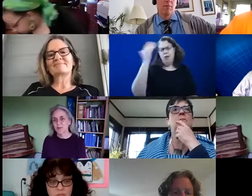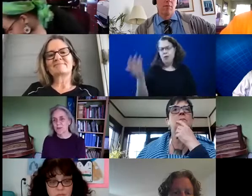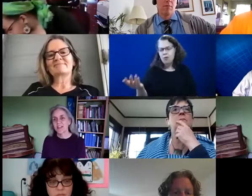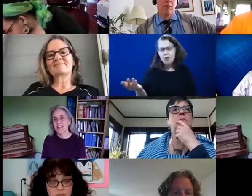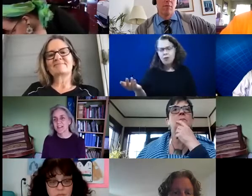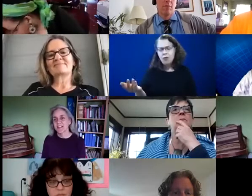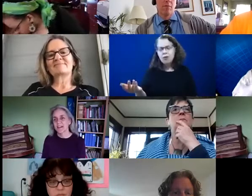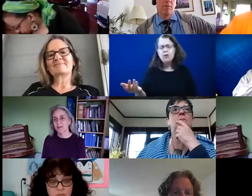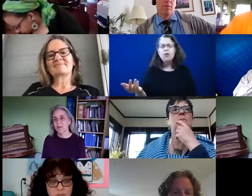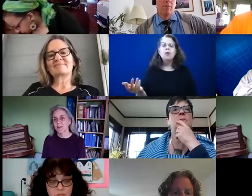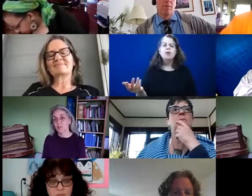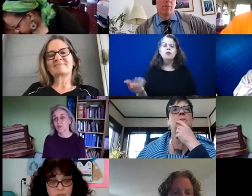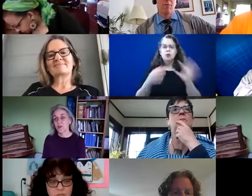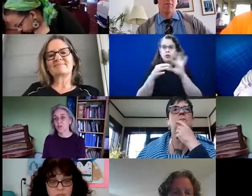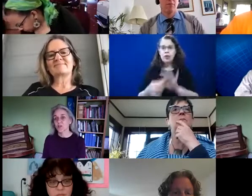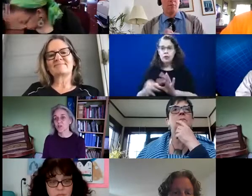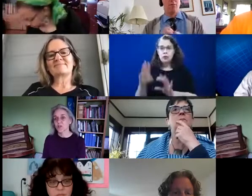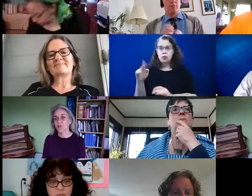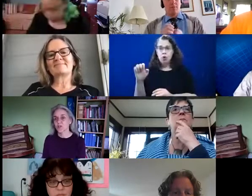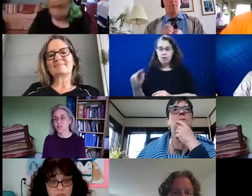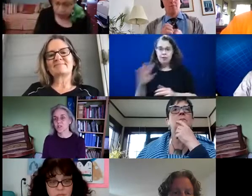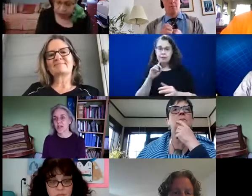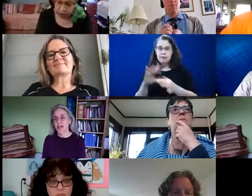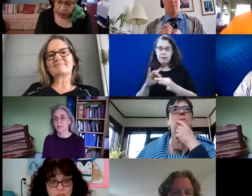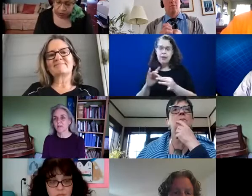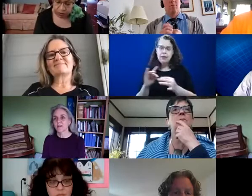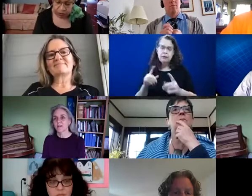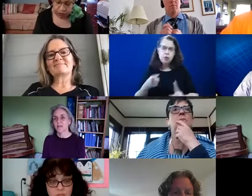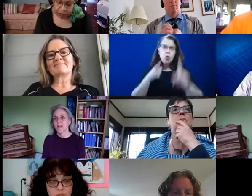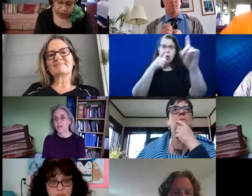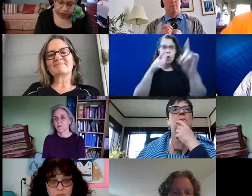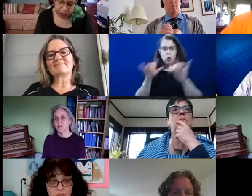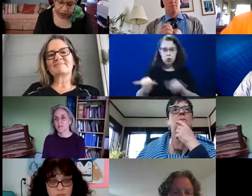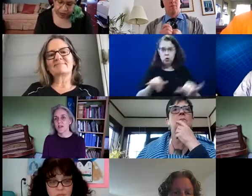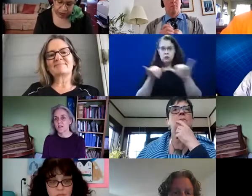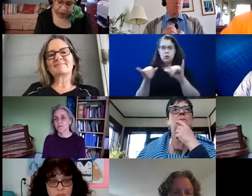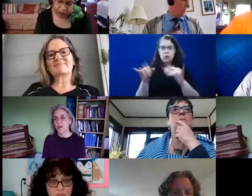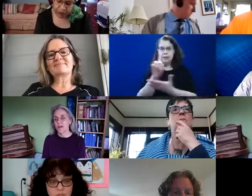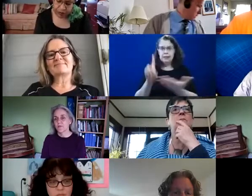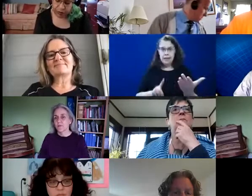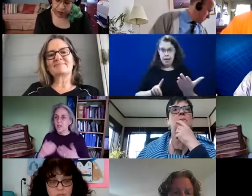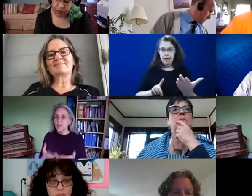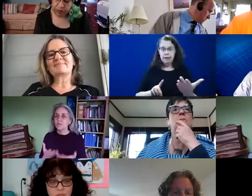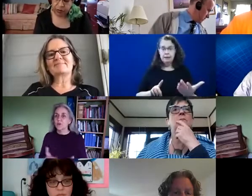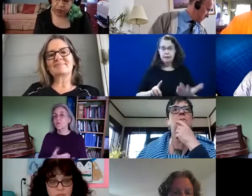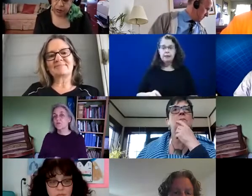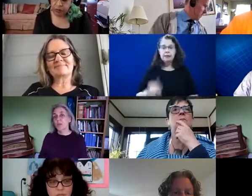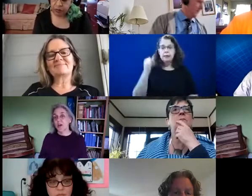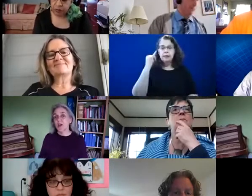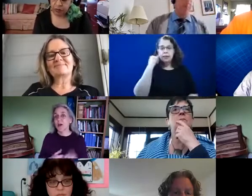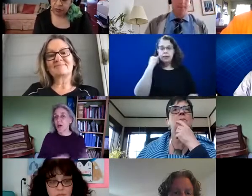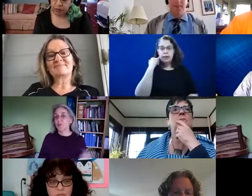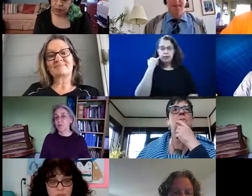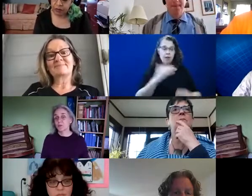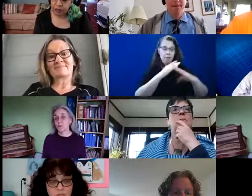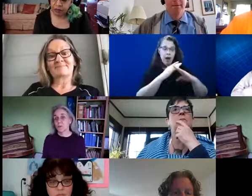with Maureen, it's going towards universal design, because if we design for, if we remove a